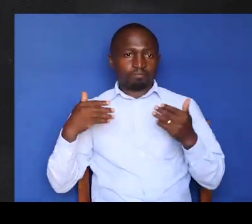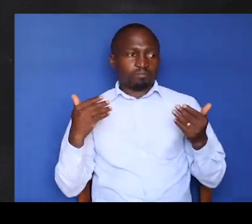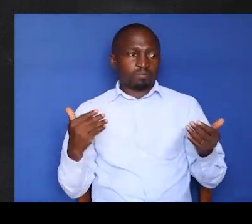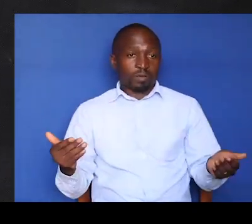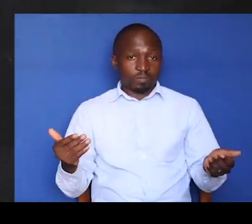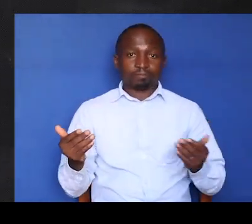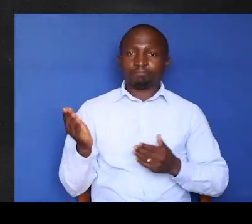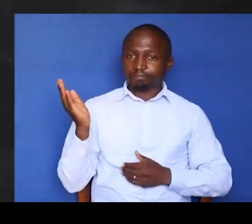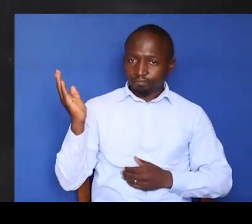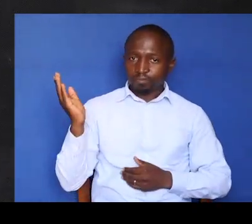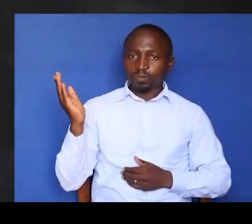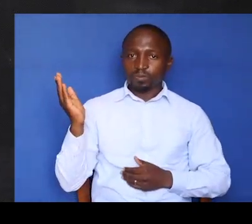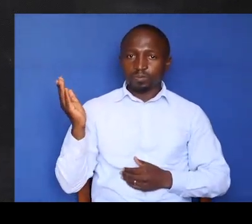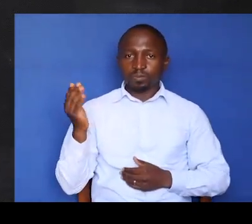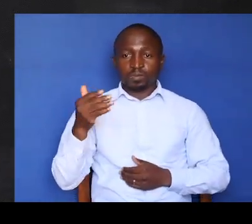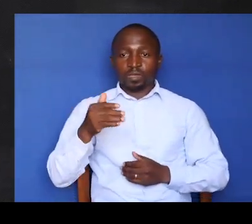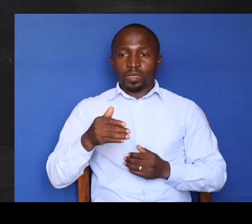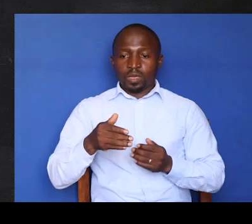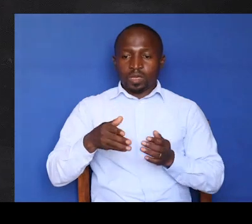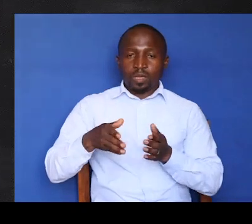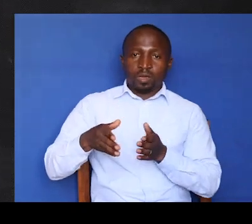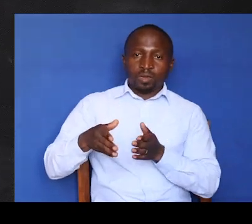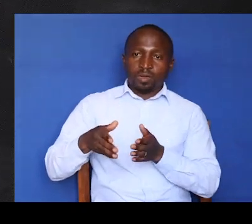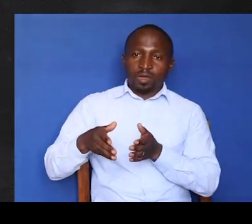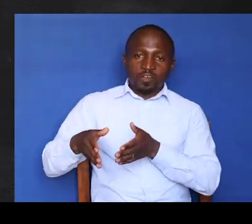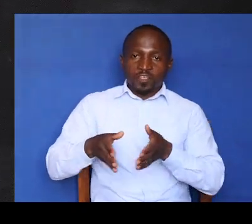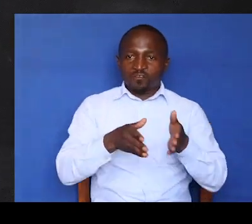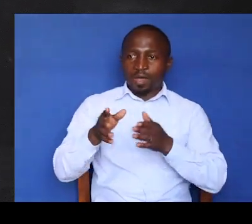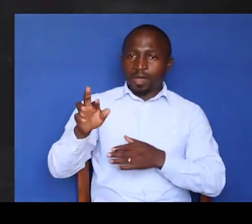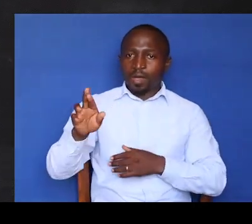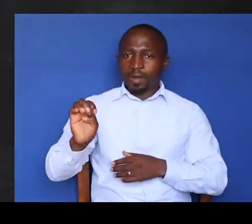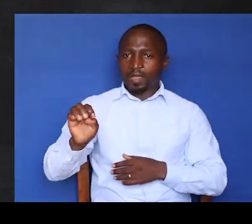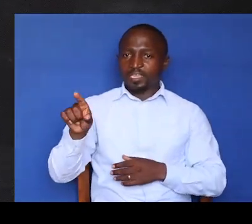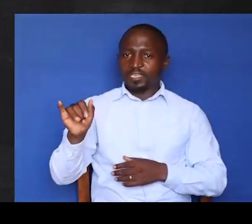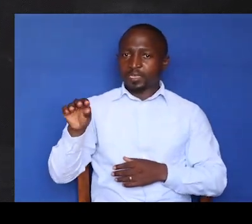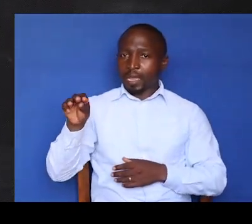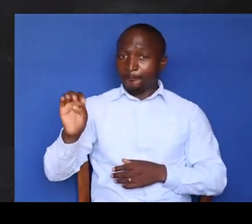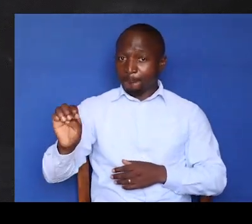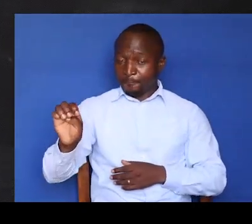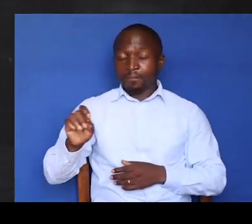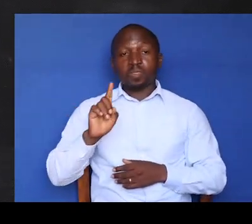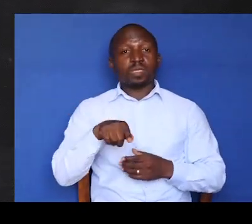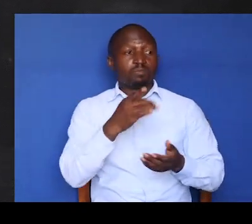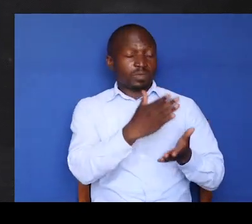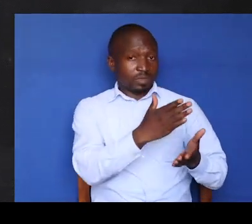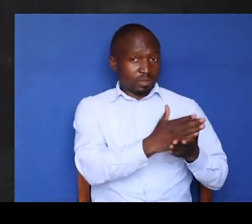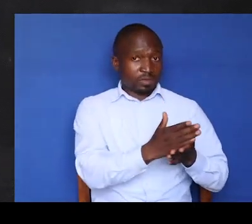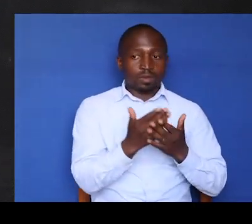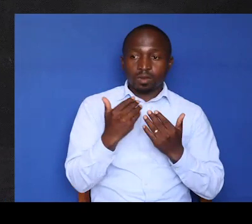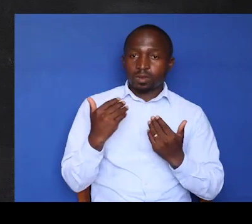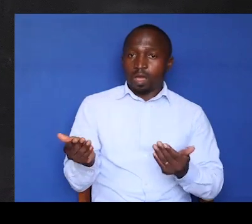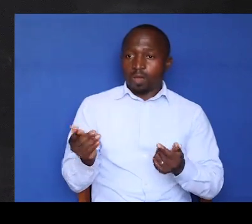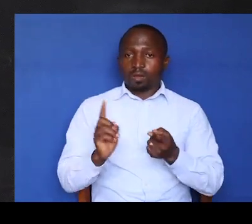considerably to this, river regime extremely varied. By being extremely varied, recognized